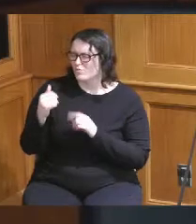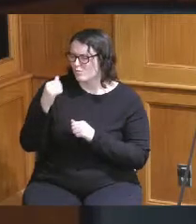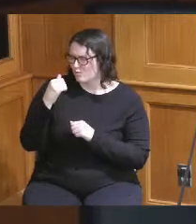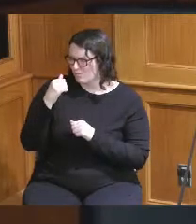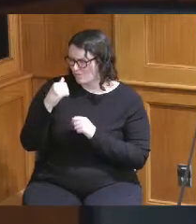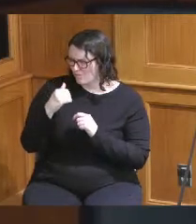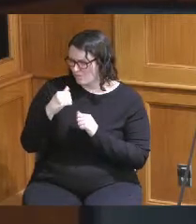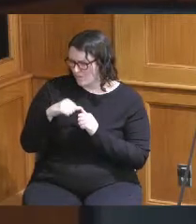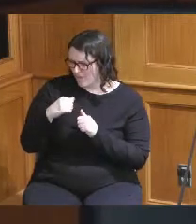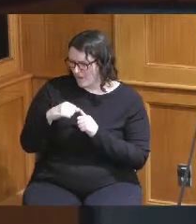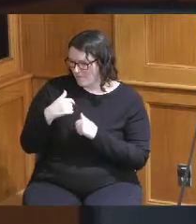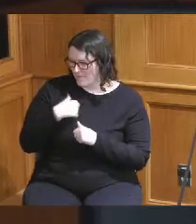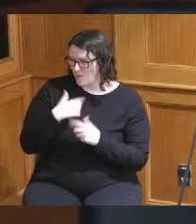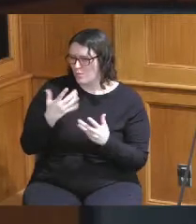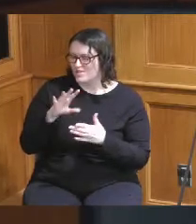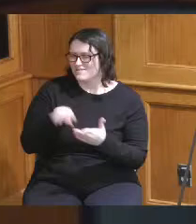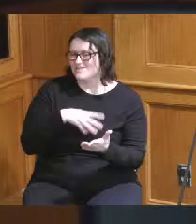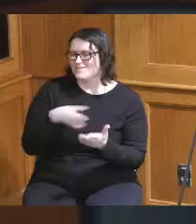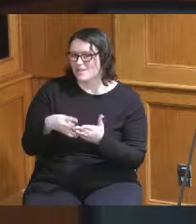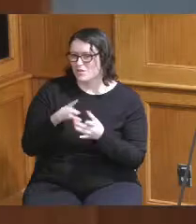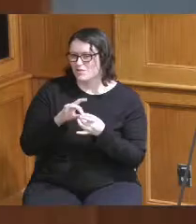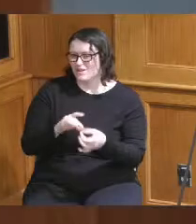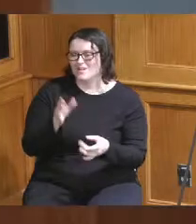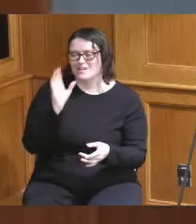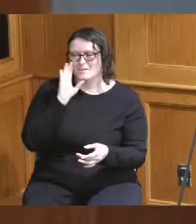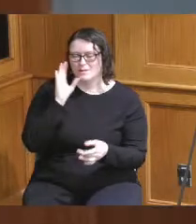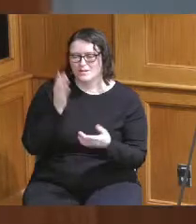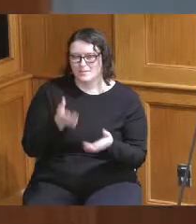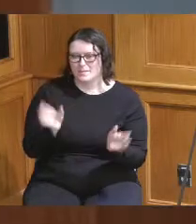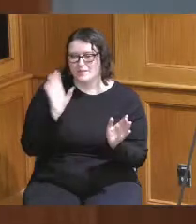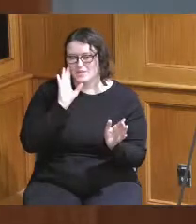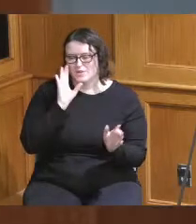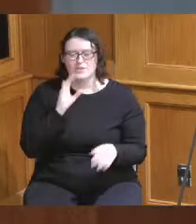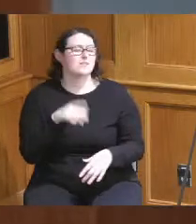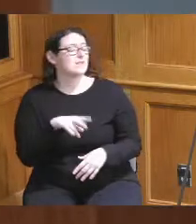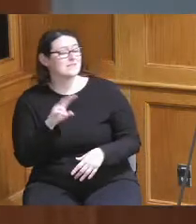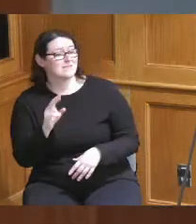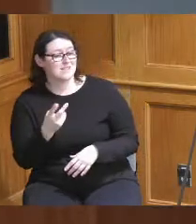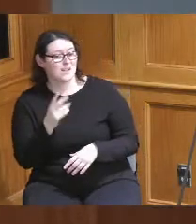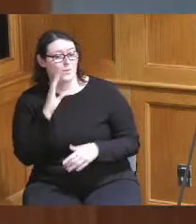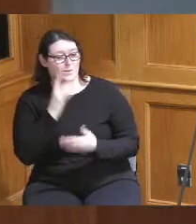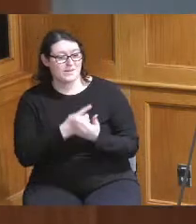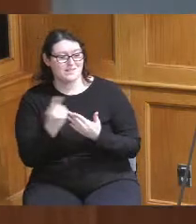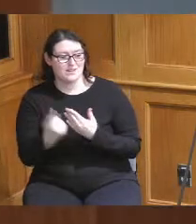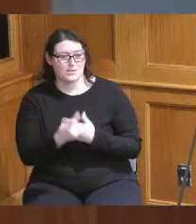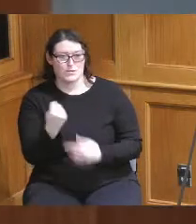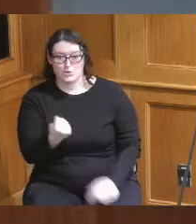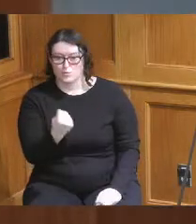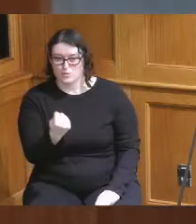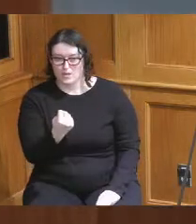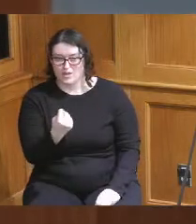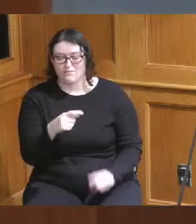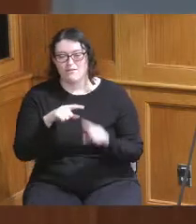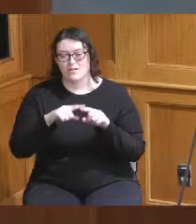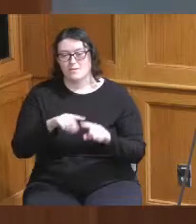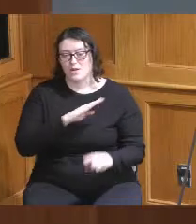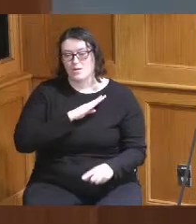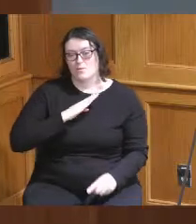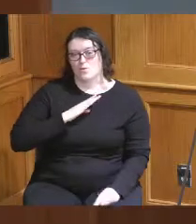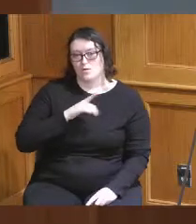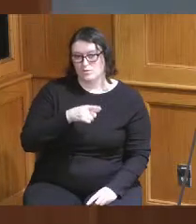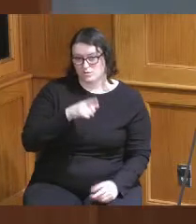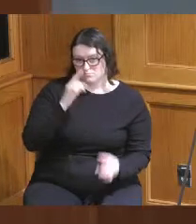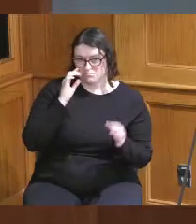schedule here related to these public hearings. There is a second public hearing on Tuesday. And then, depending on the board's pleasure, we